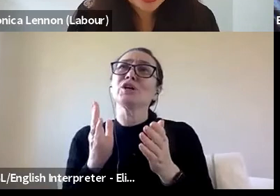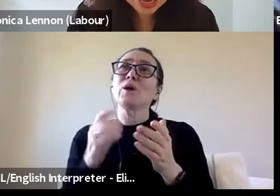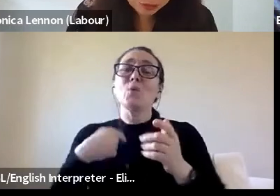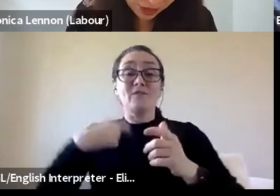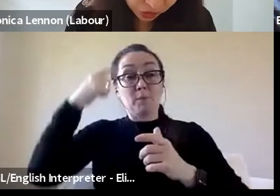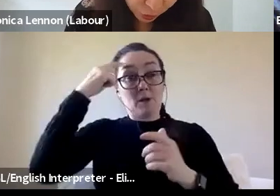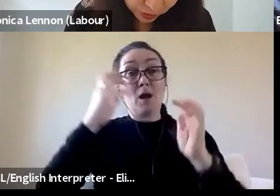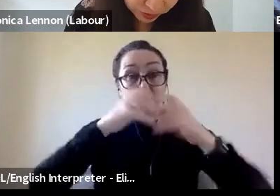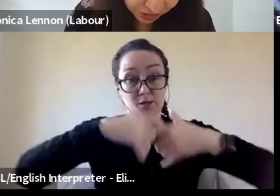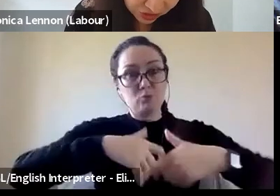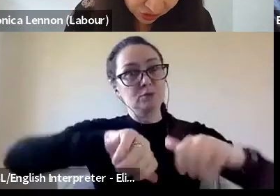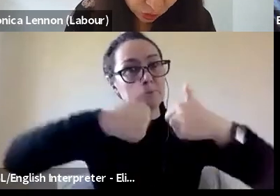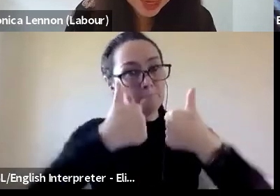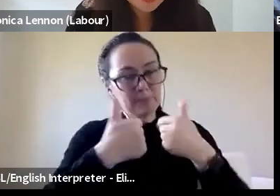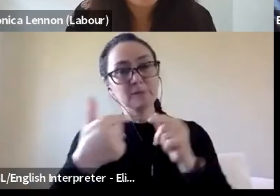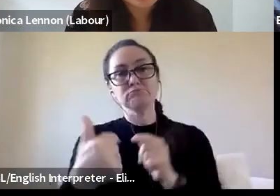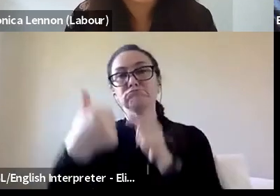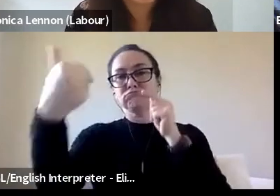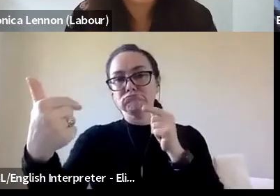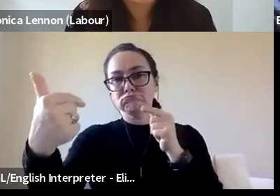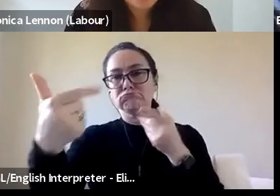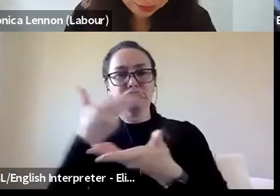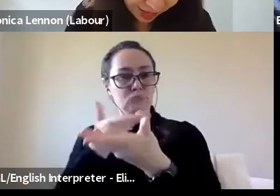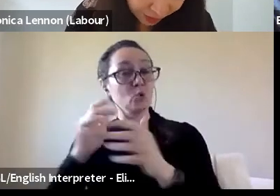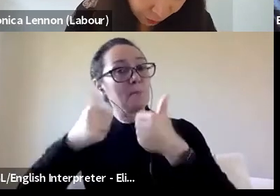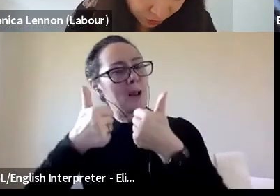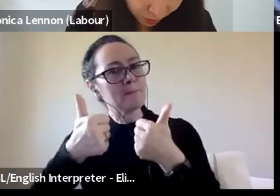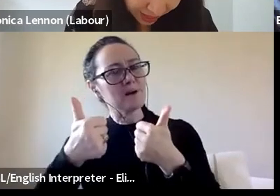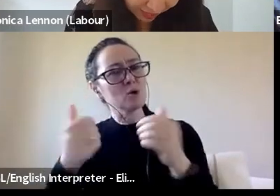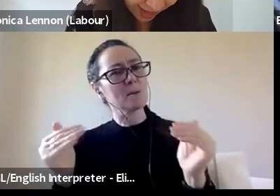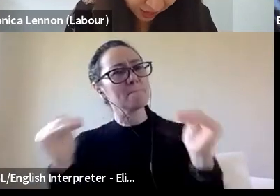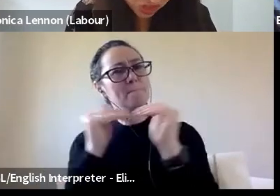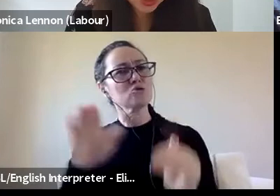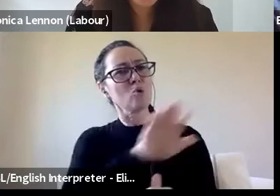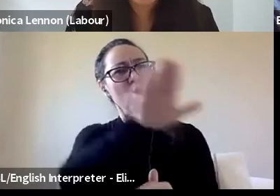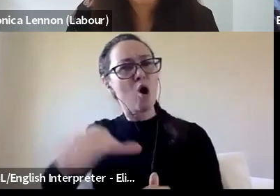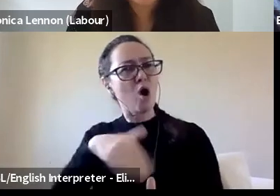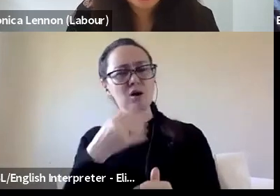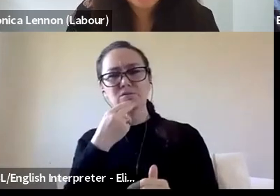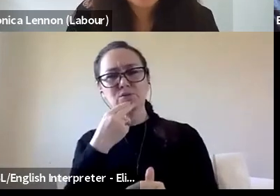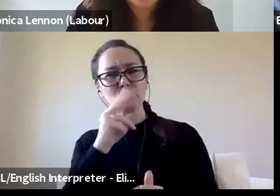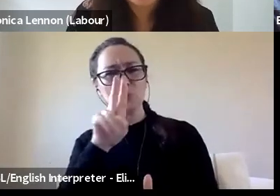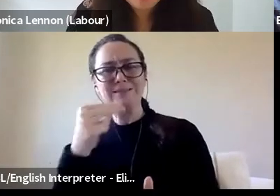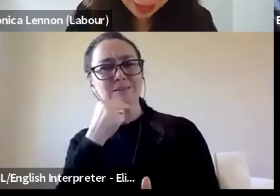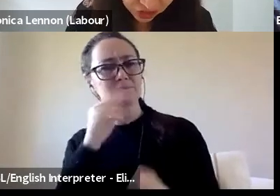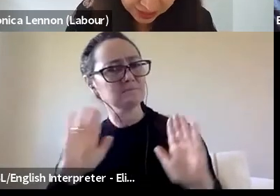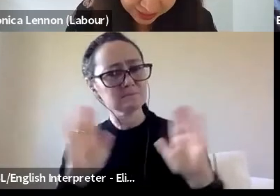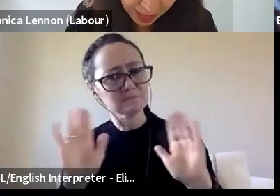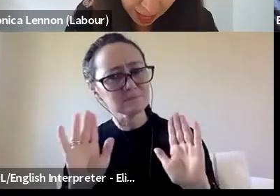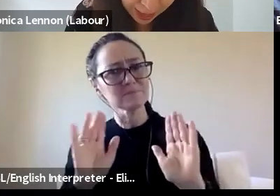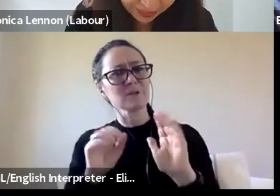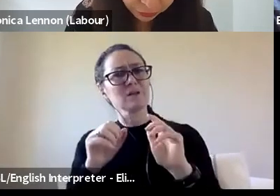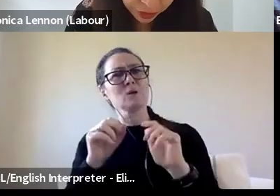technology and virtual consultations and so on, but it's not going to be for everyone. So that touches on the workforce issues that others have